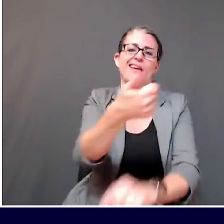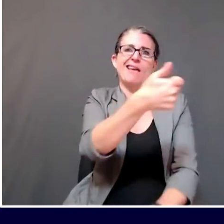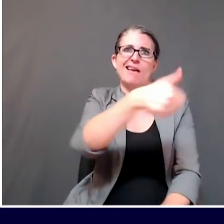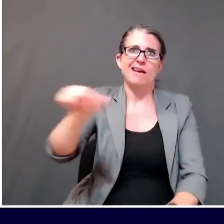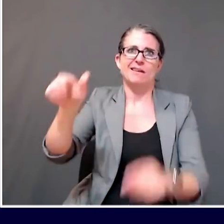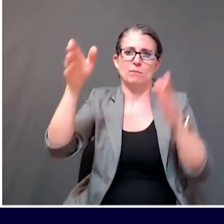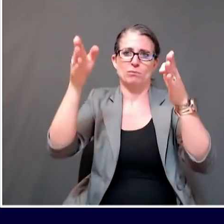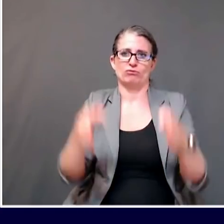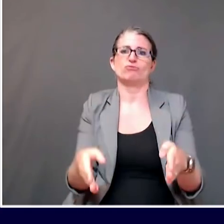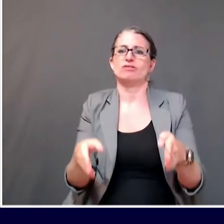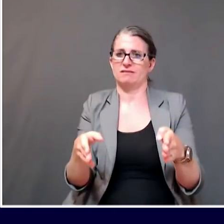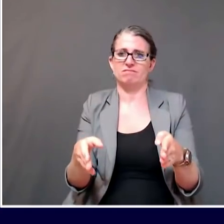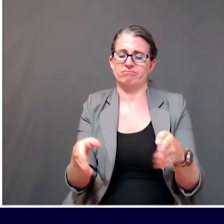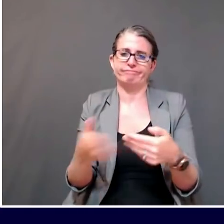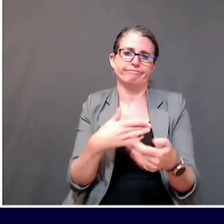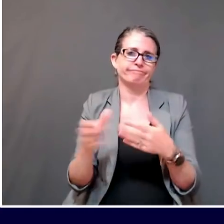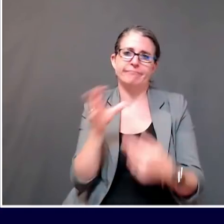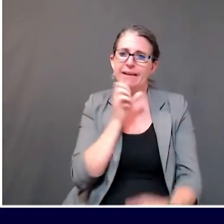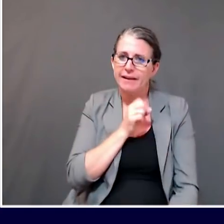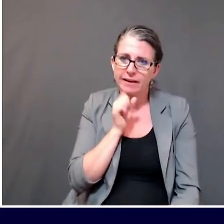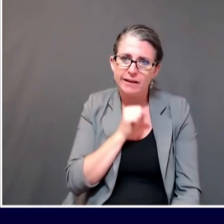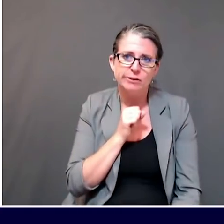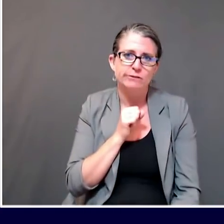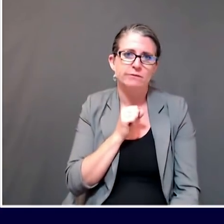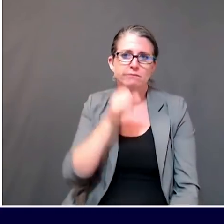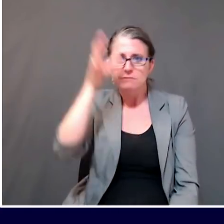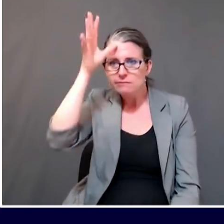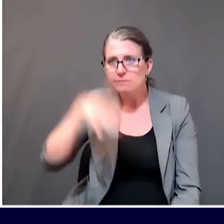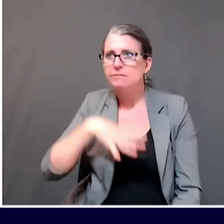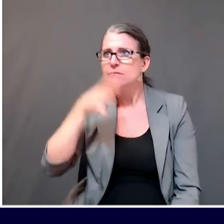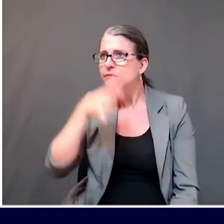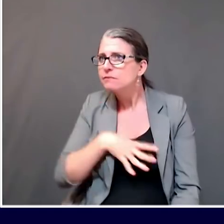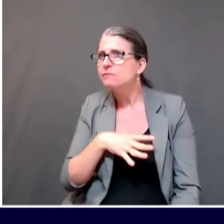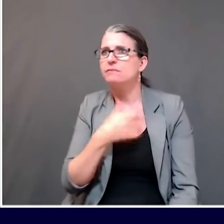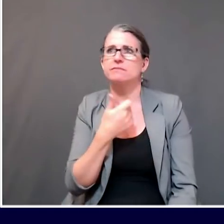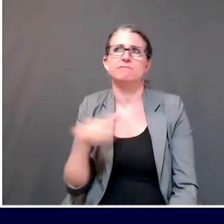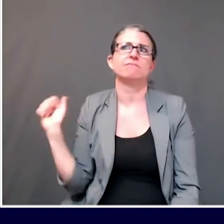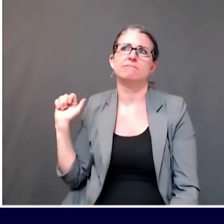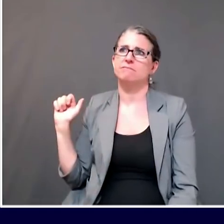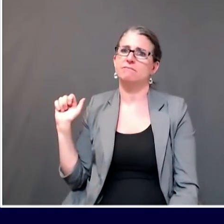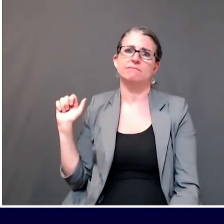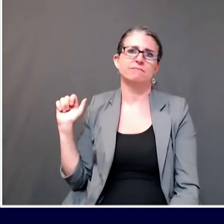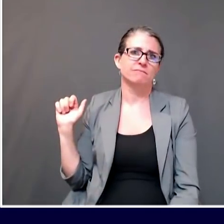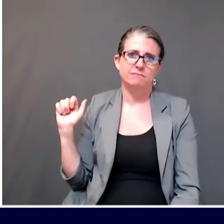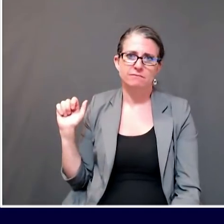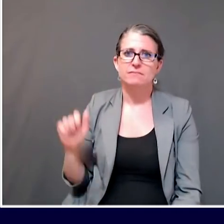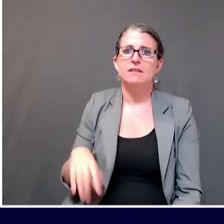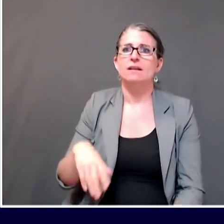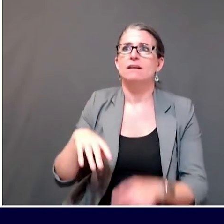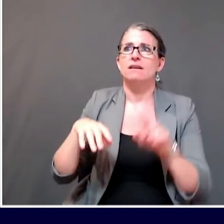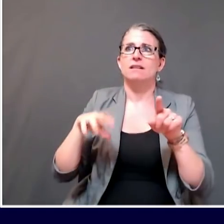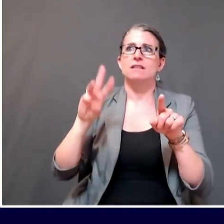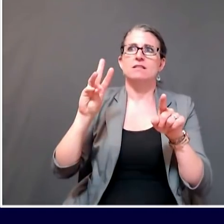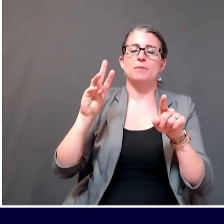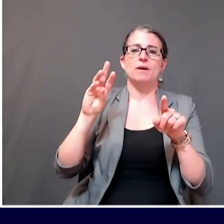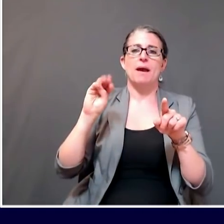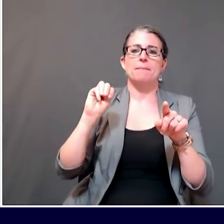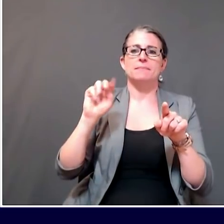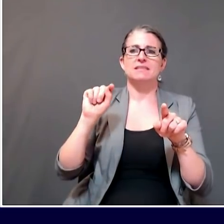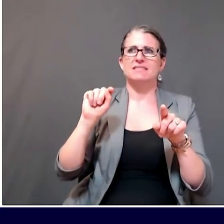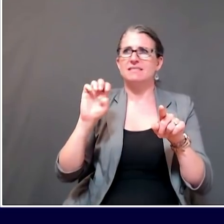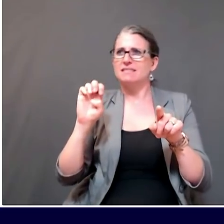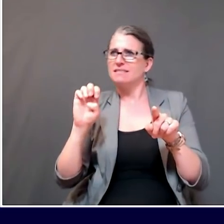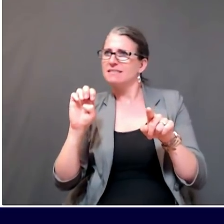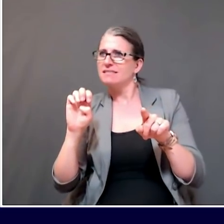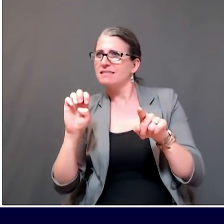I'm going to turn to Megan at WMTW. Thank you, Dr. Shah. My question is going back to the summer camp that